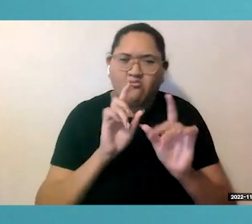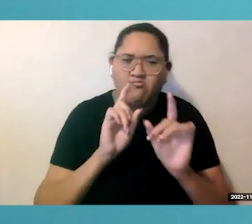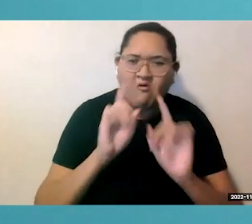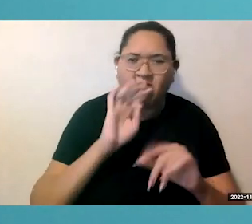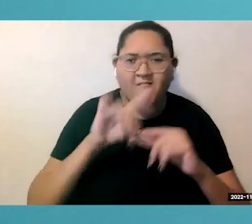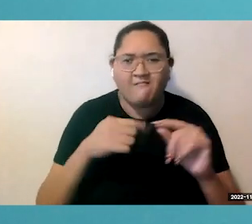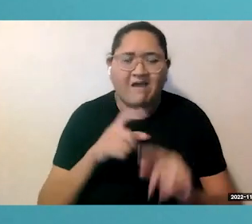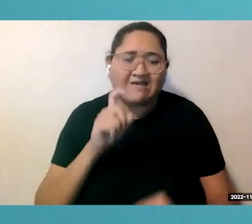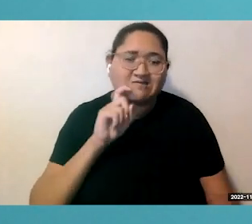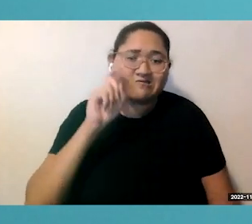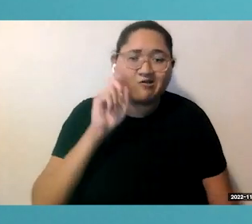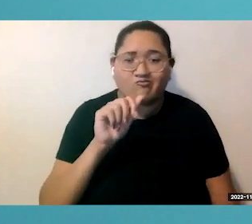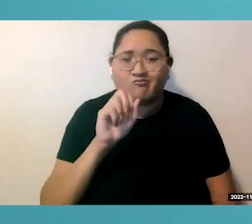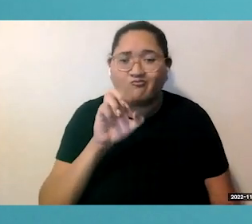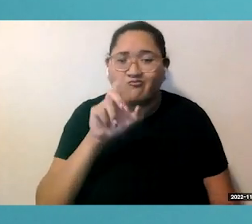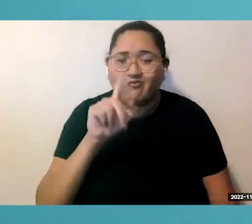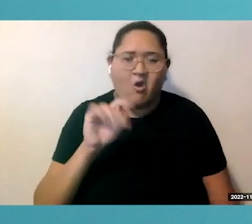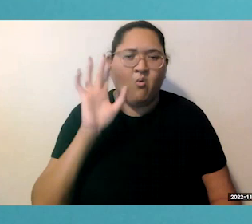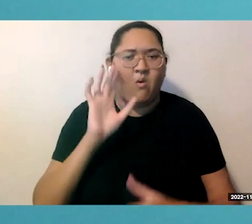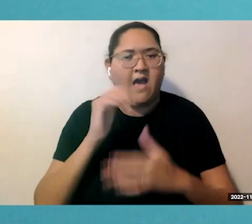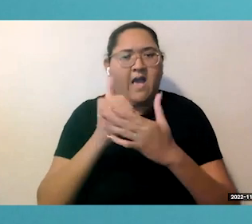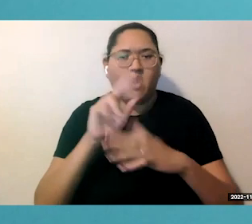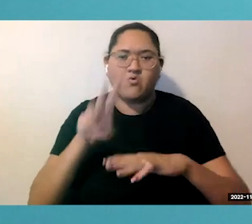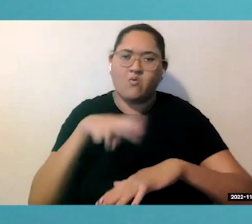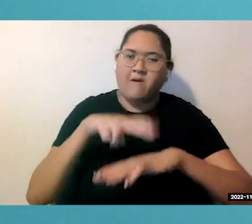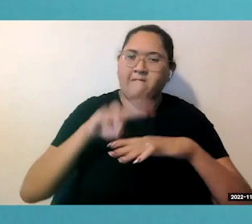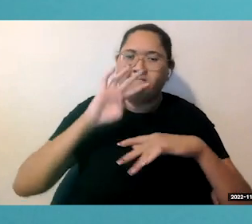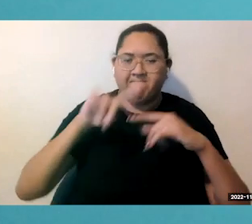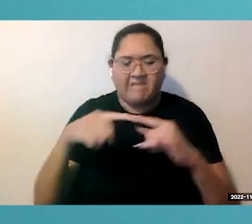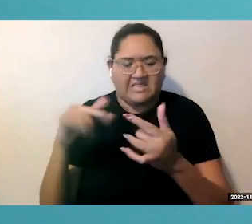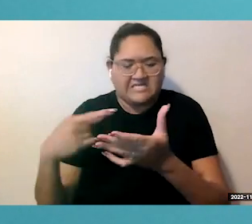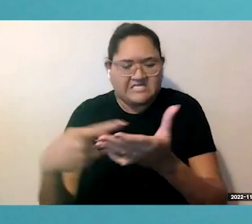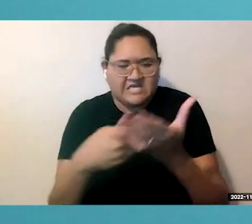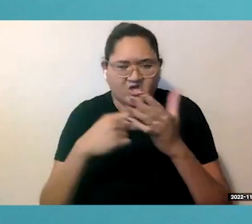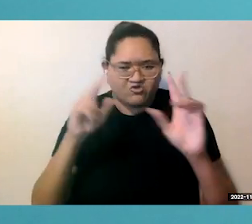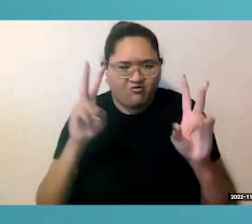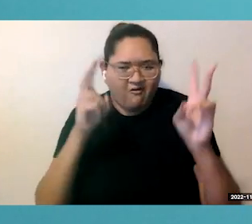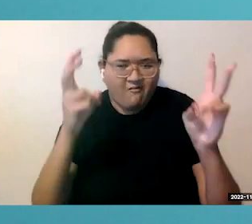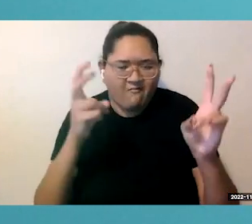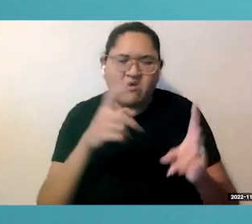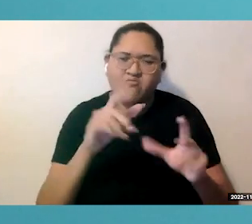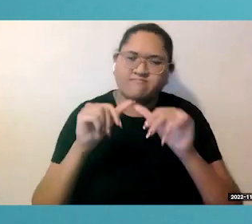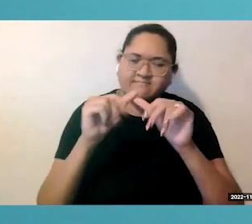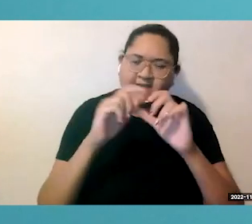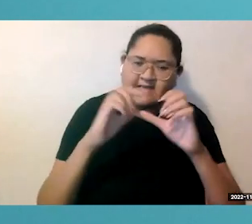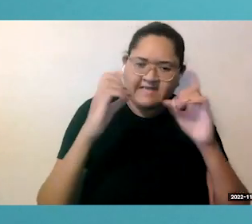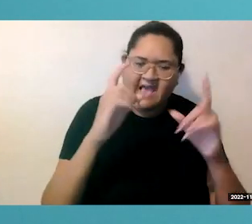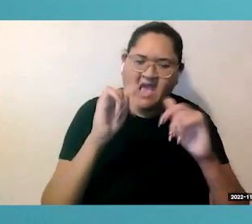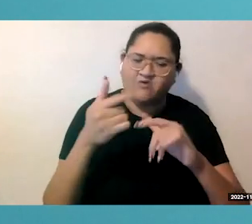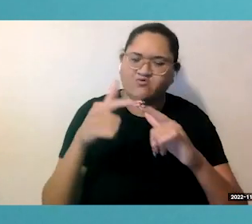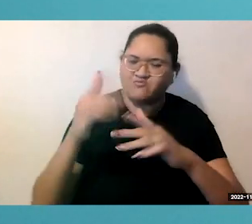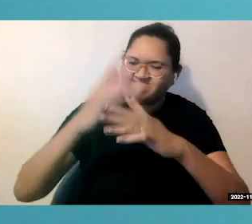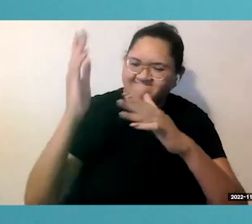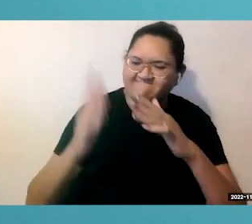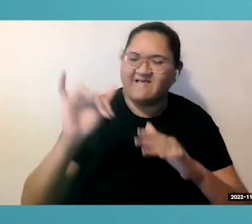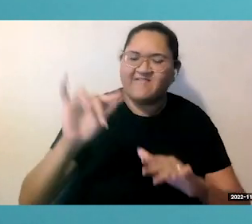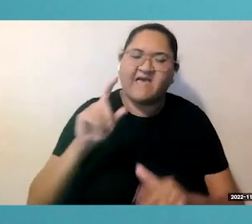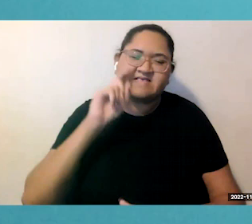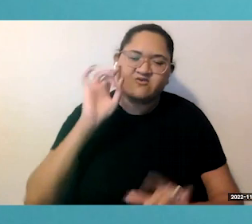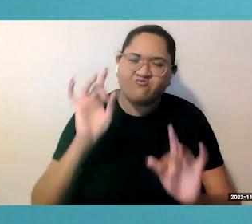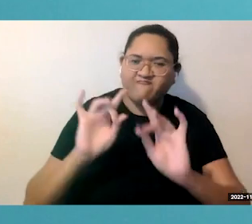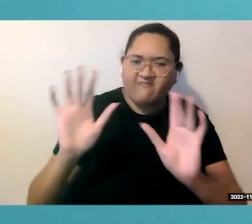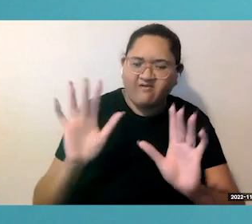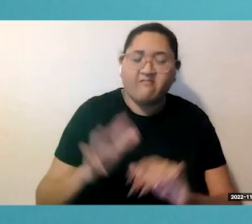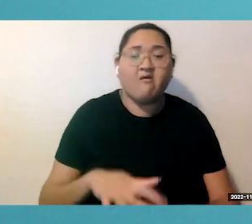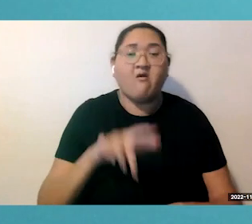having conversations about sexual assault will help normalize the topic of discussion. Continue to educate yourself on how to put an end